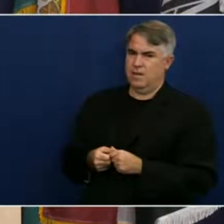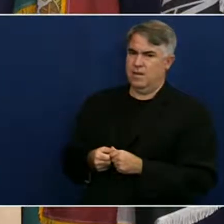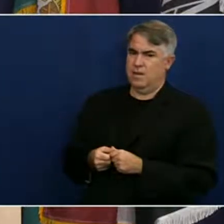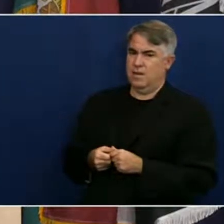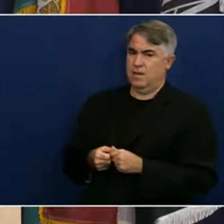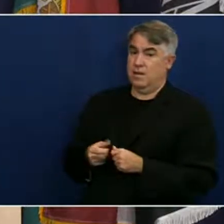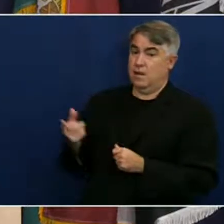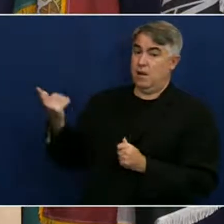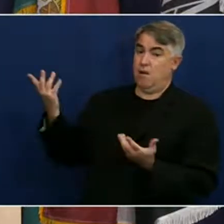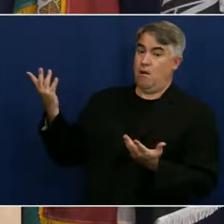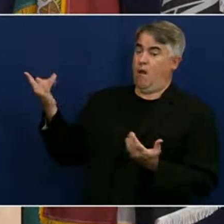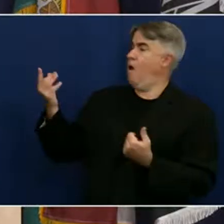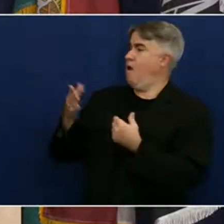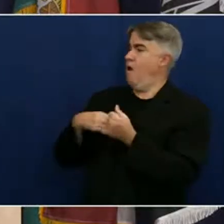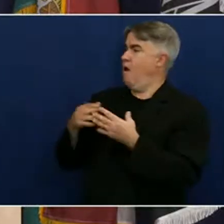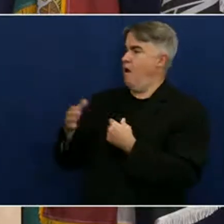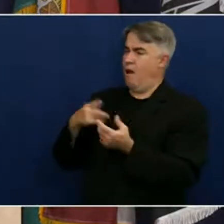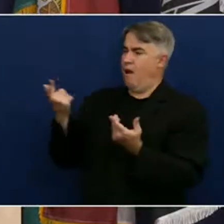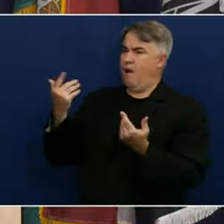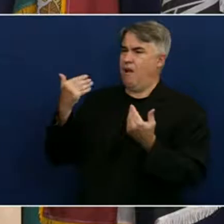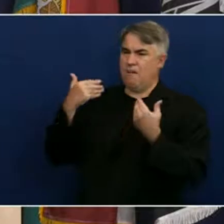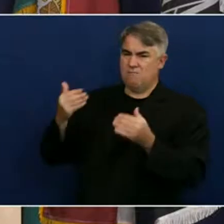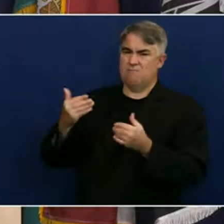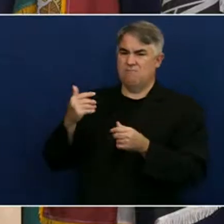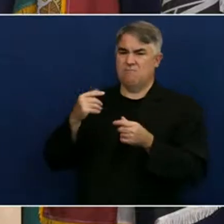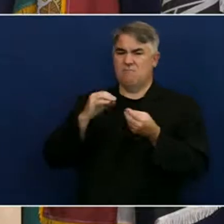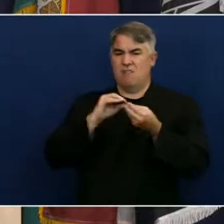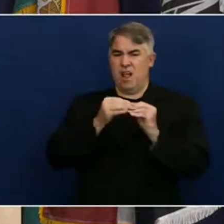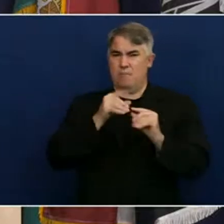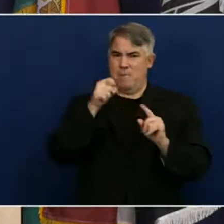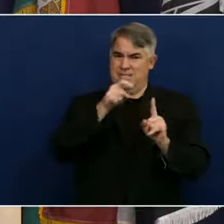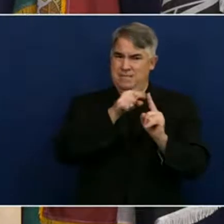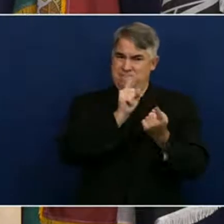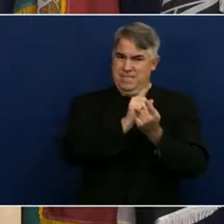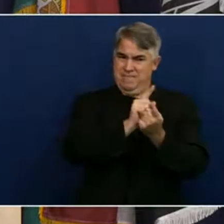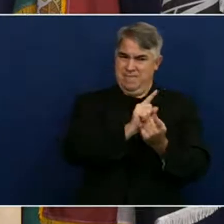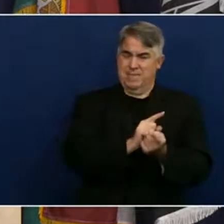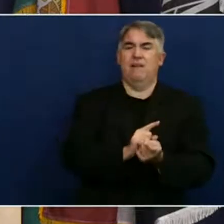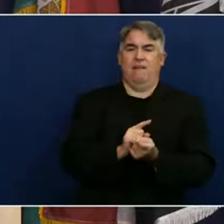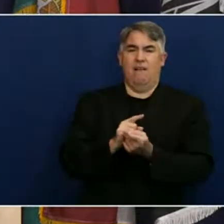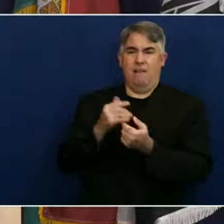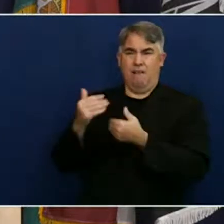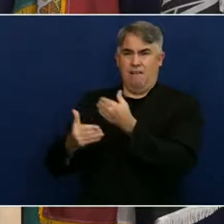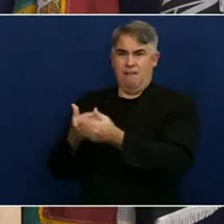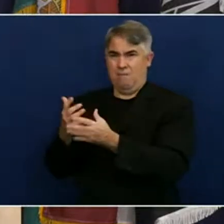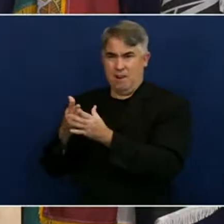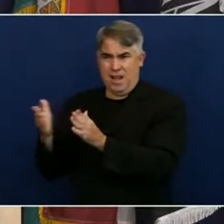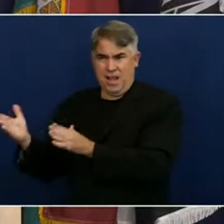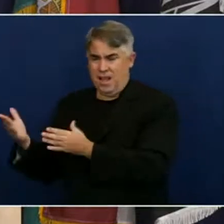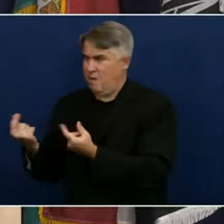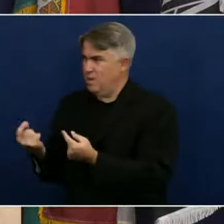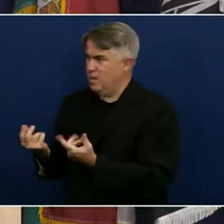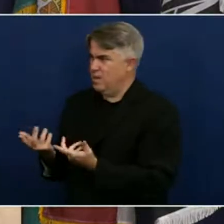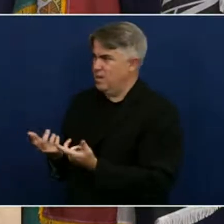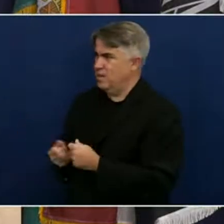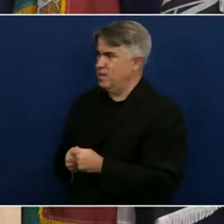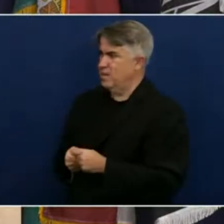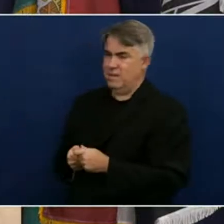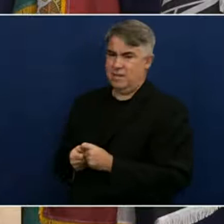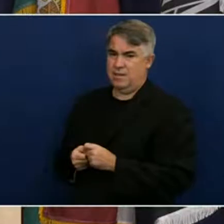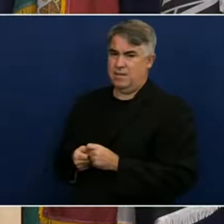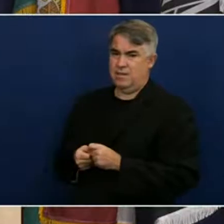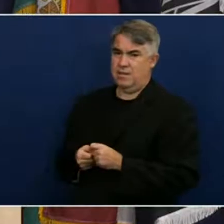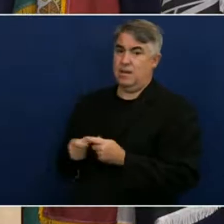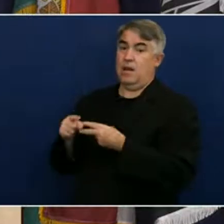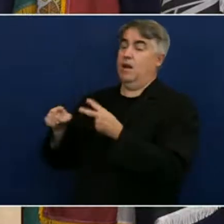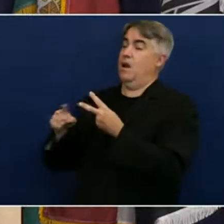happens and what timeline, continuing that gradual work of vaccinating more and more San Diegans? It's kind of my first question.